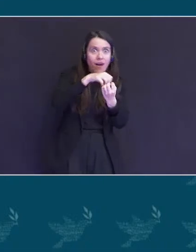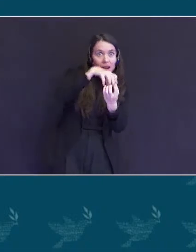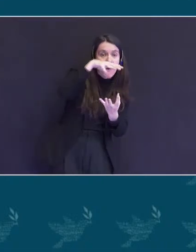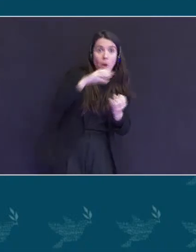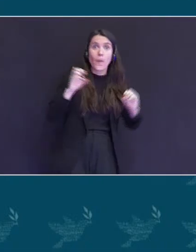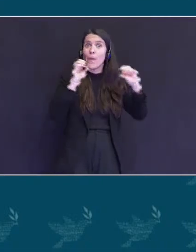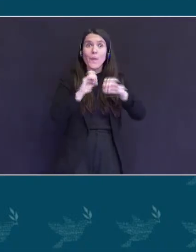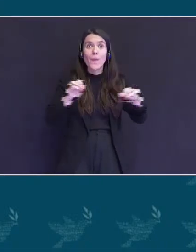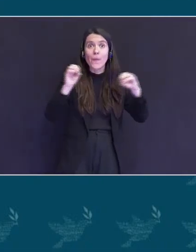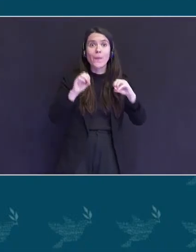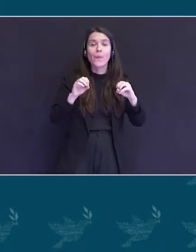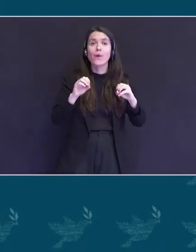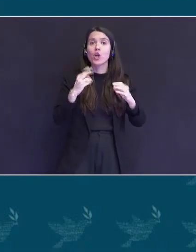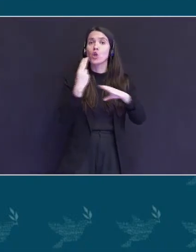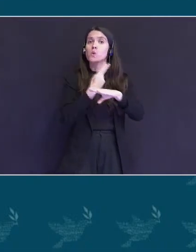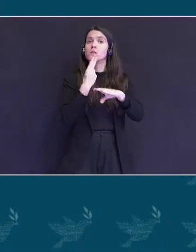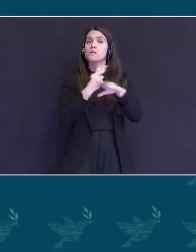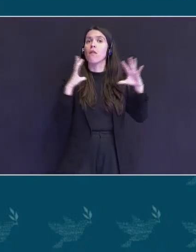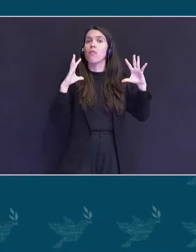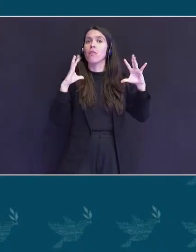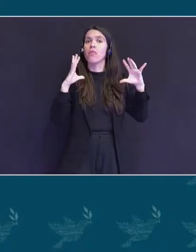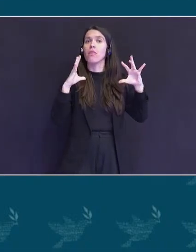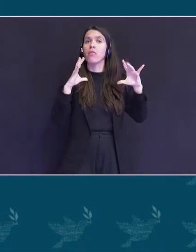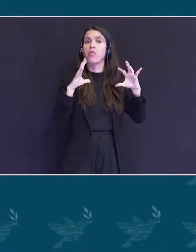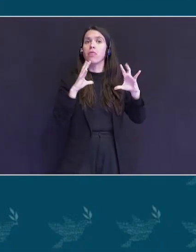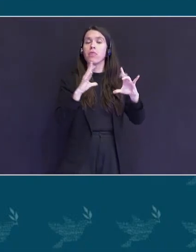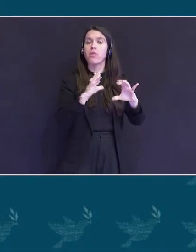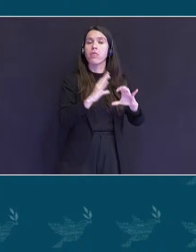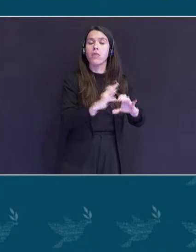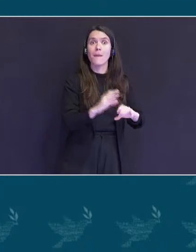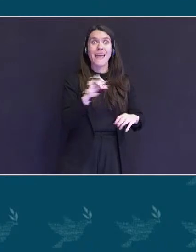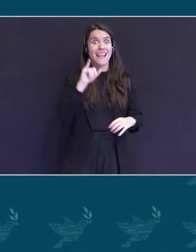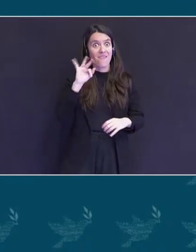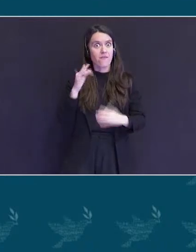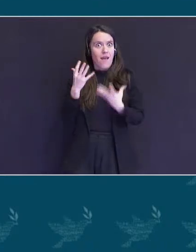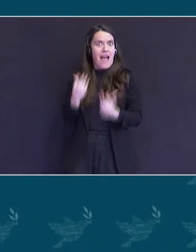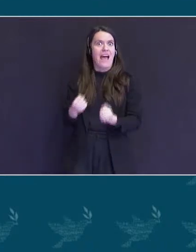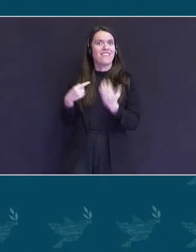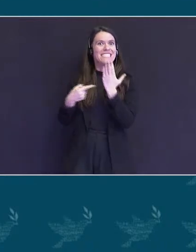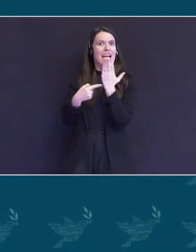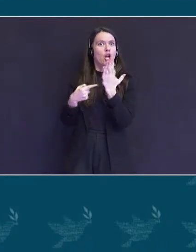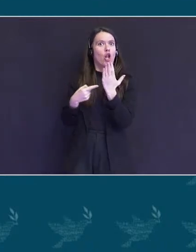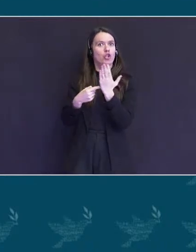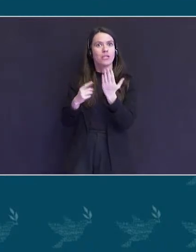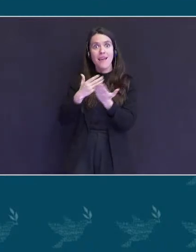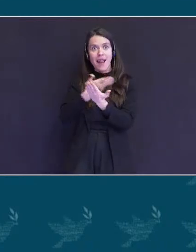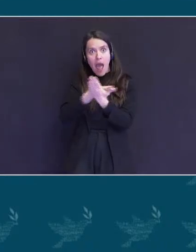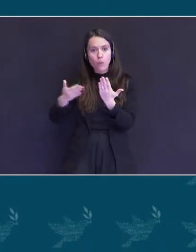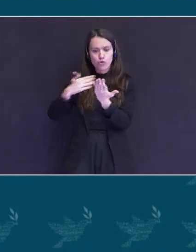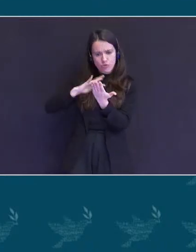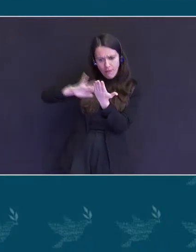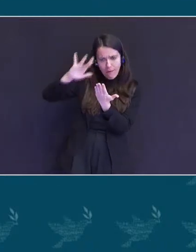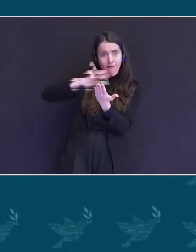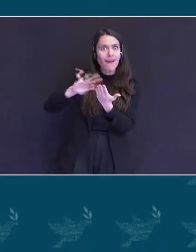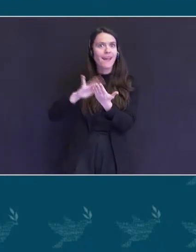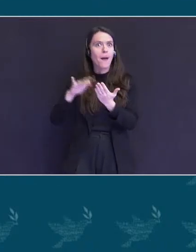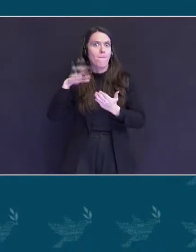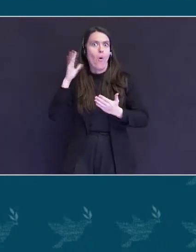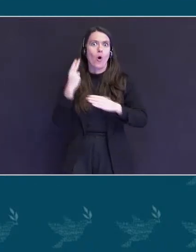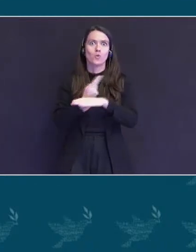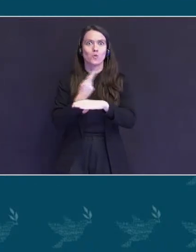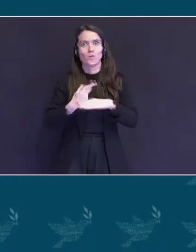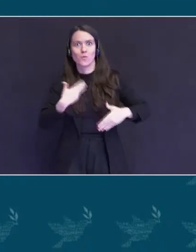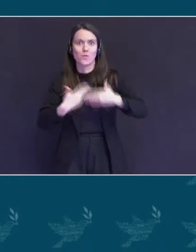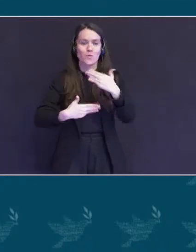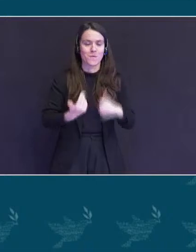it became less use. But if the language is implemented in the technology, they can more use. So,